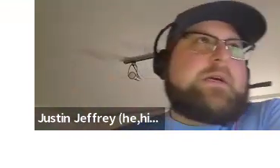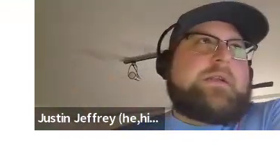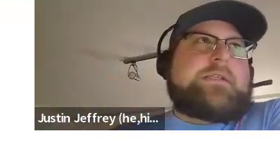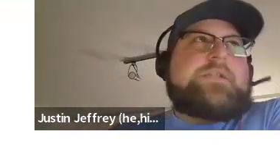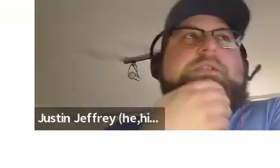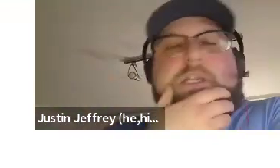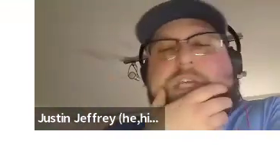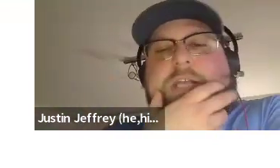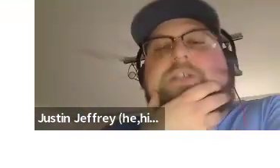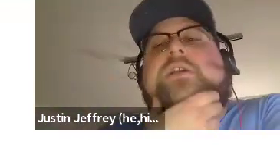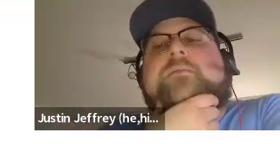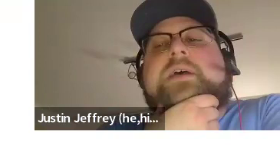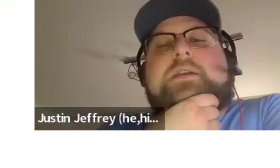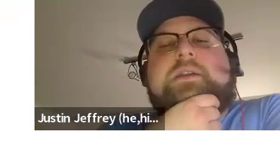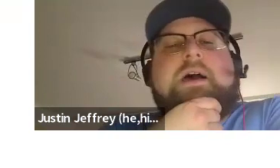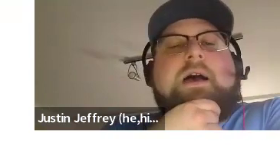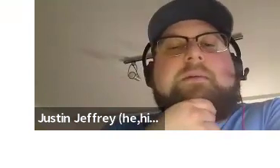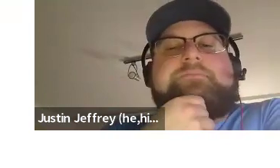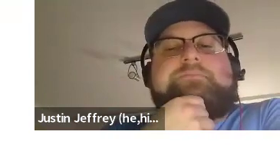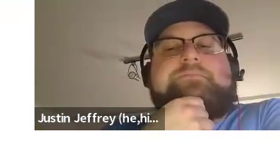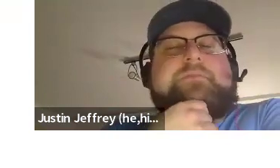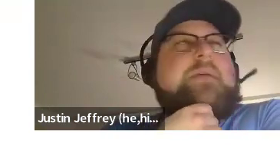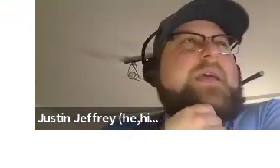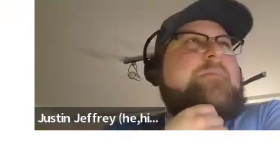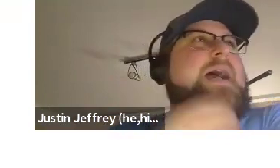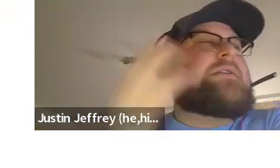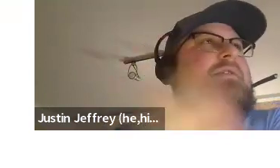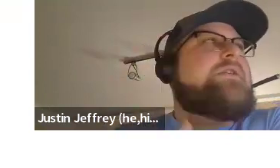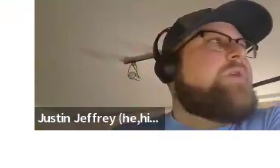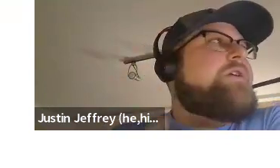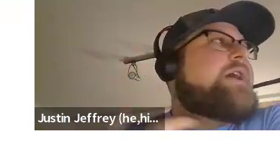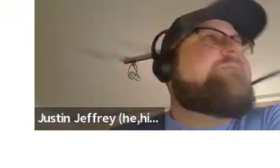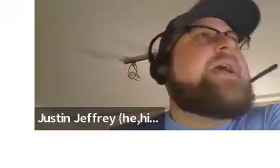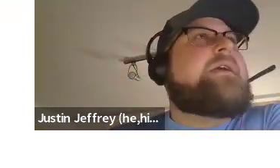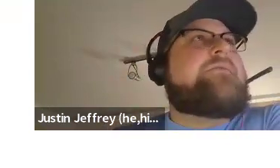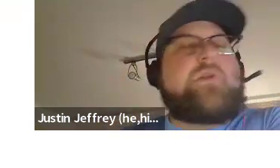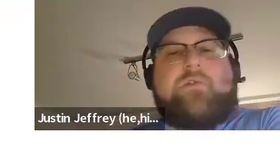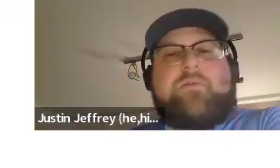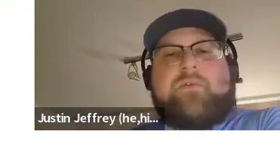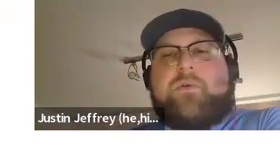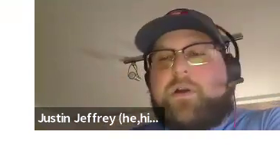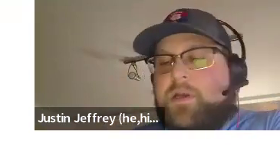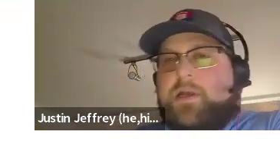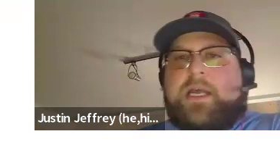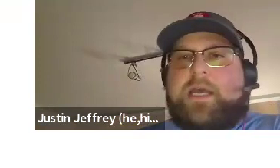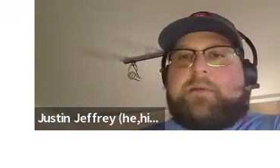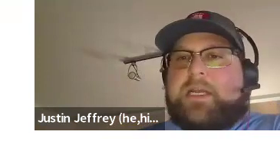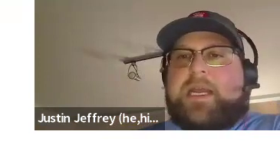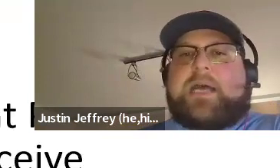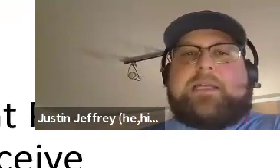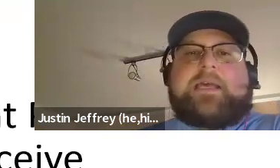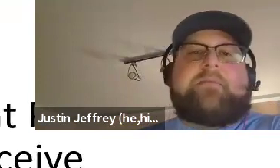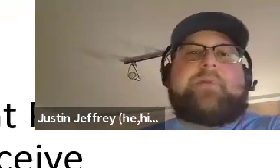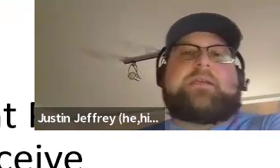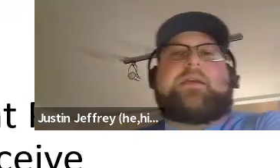it. So this is just going to change a little bit. And it may impact, what you're kind of paying for it moving forward. And I'm going